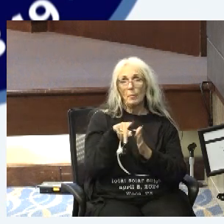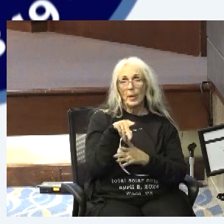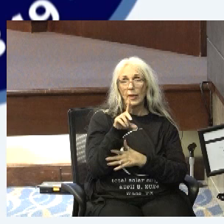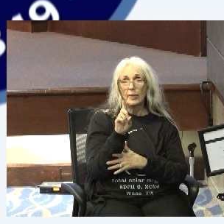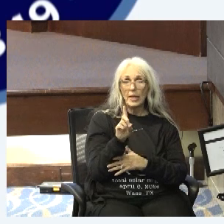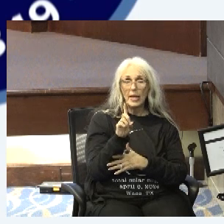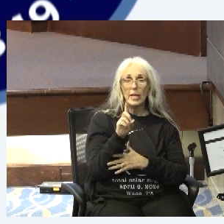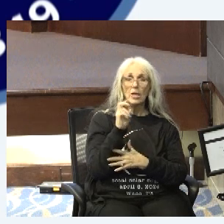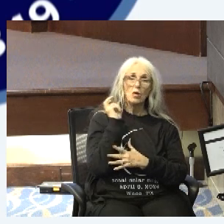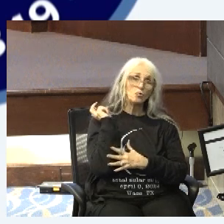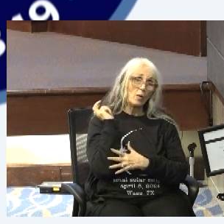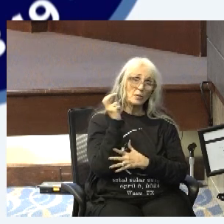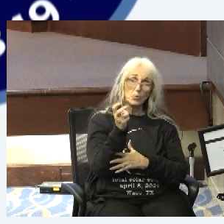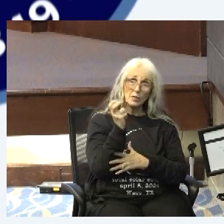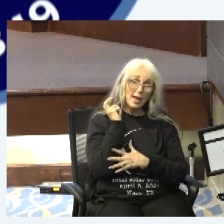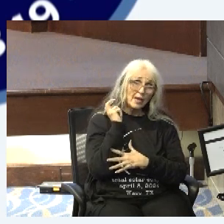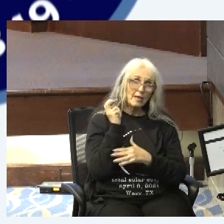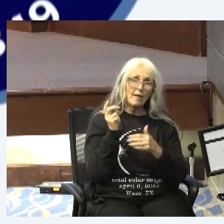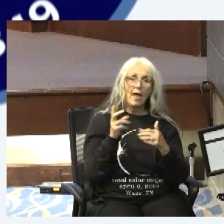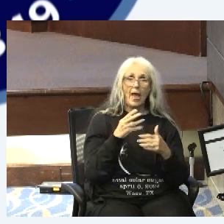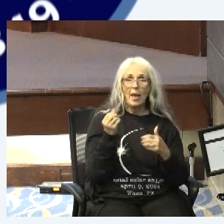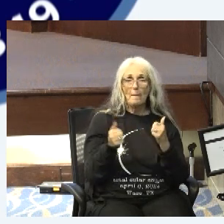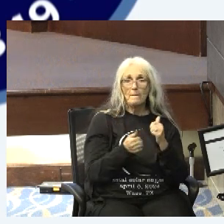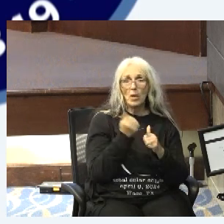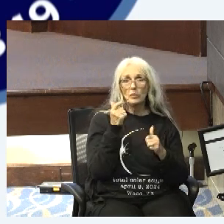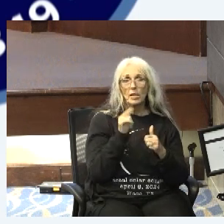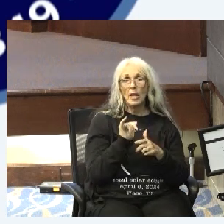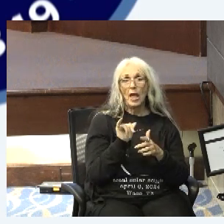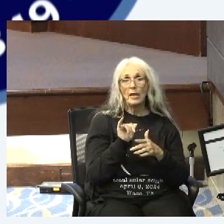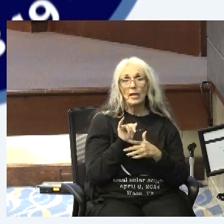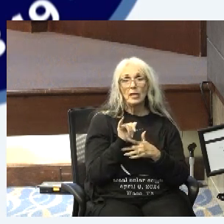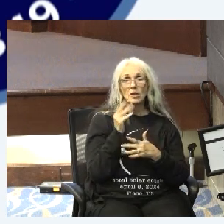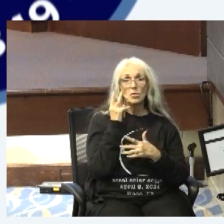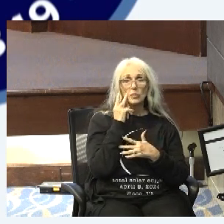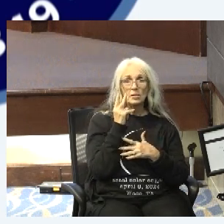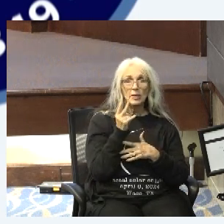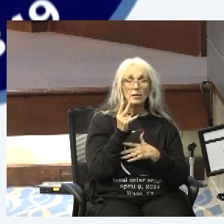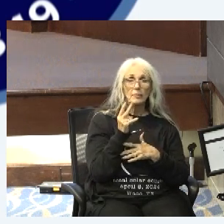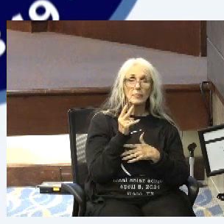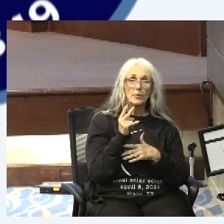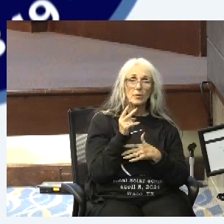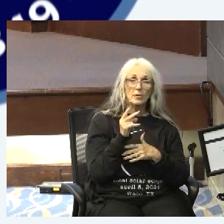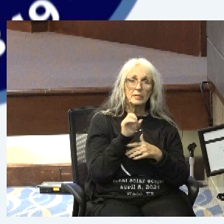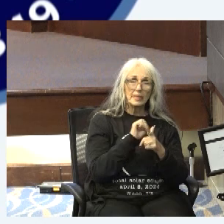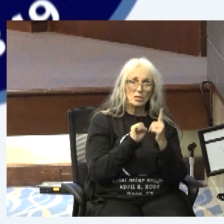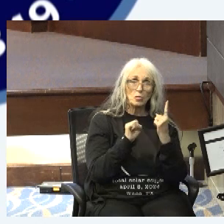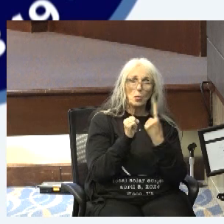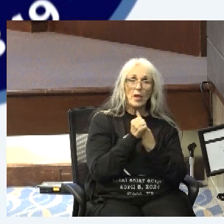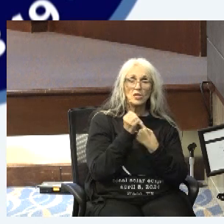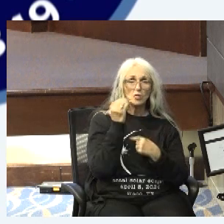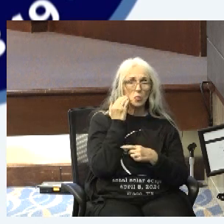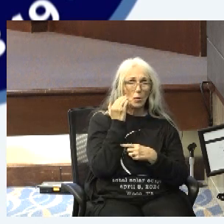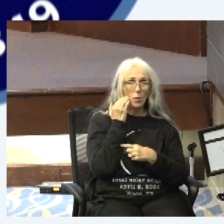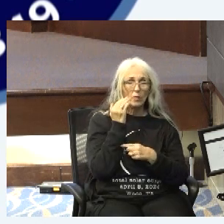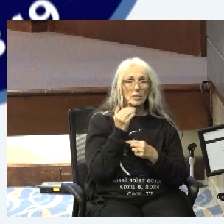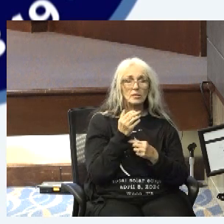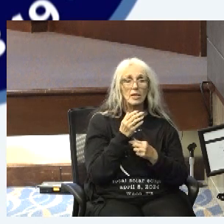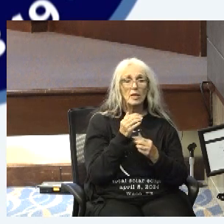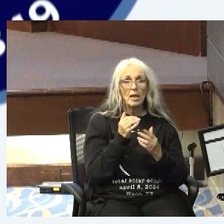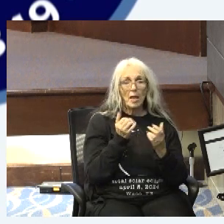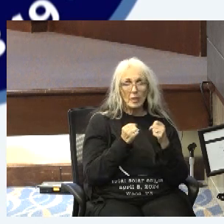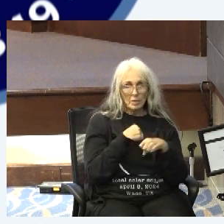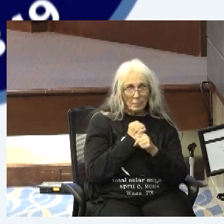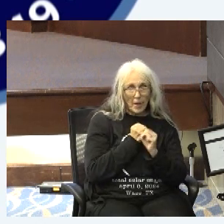Department of Transportation. First and foremost, ACM Holt often says the word situational awareness, and